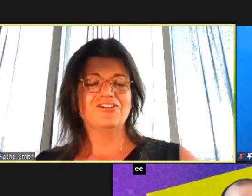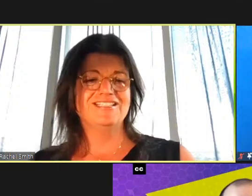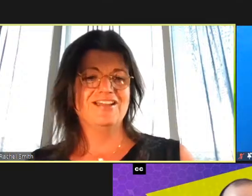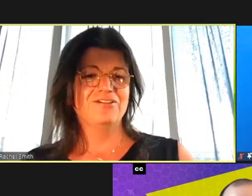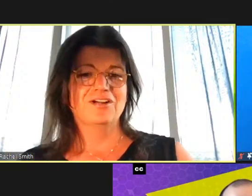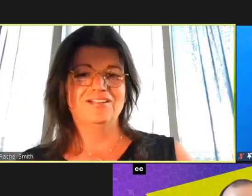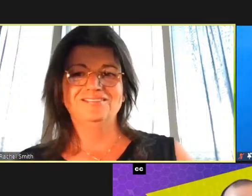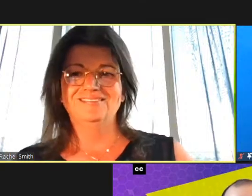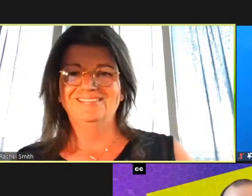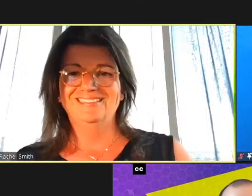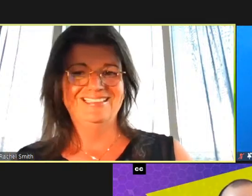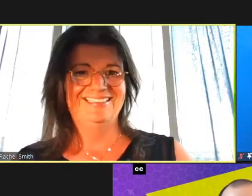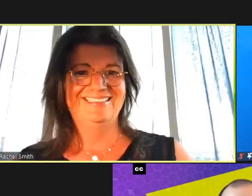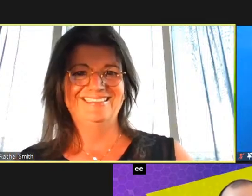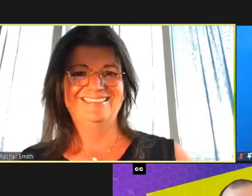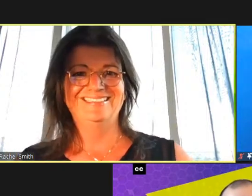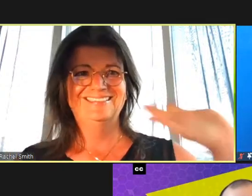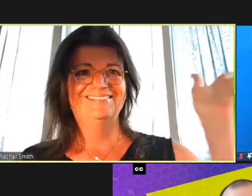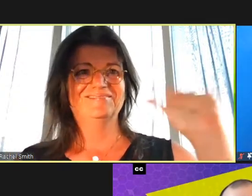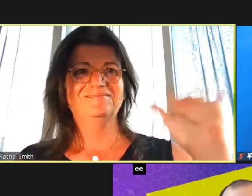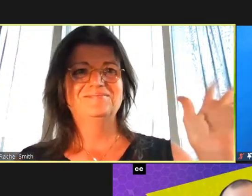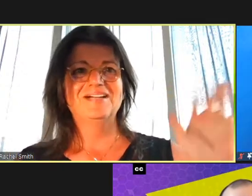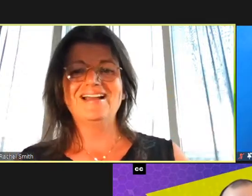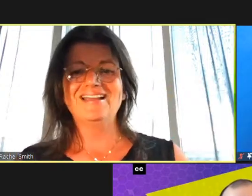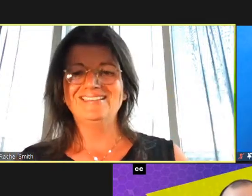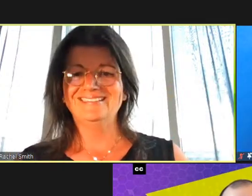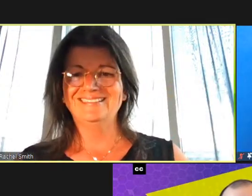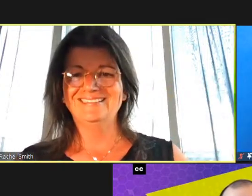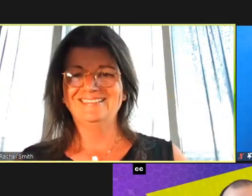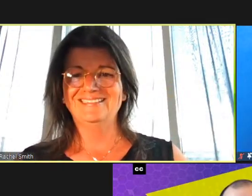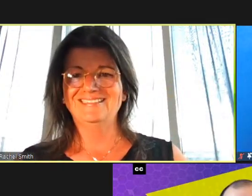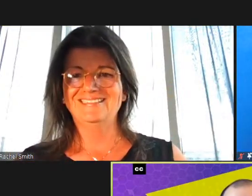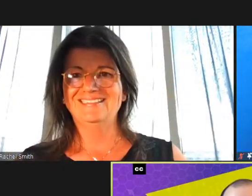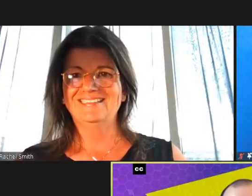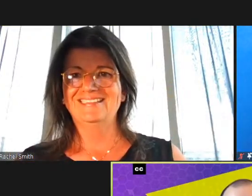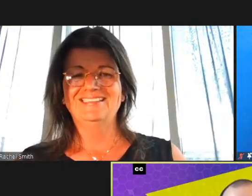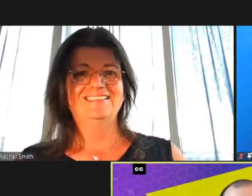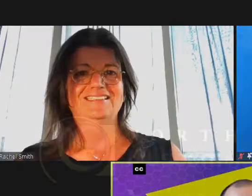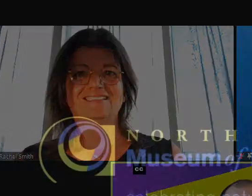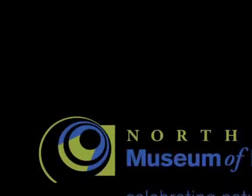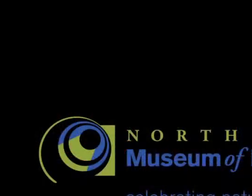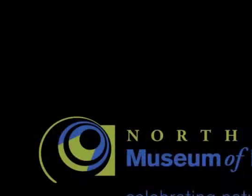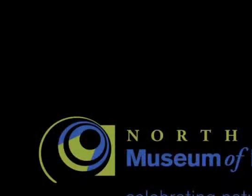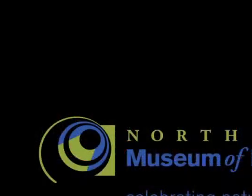you so much. Have a great day, everyone. Bye. Bye.